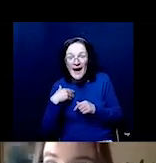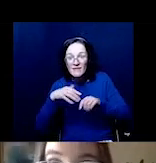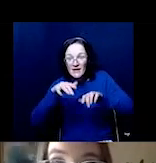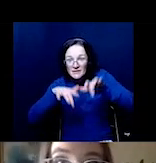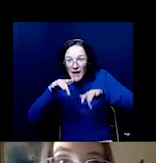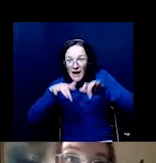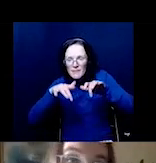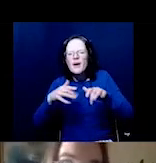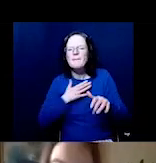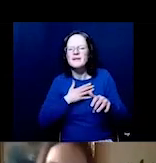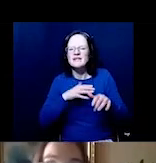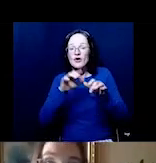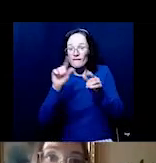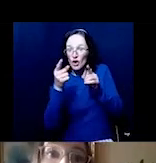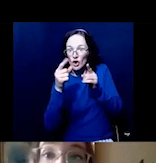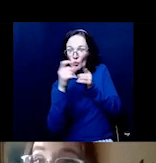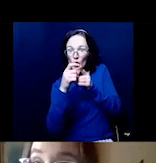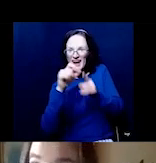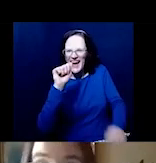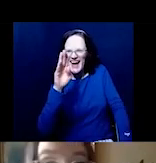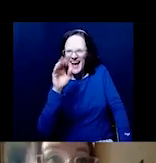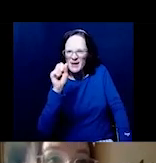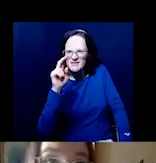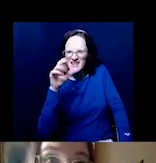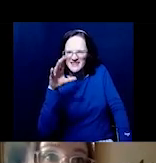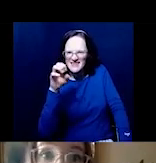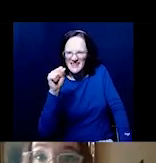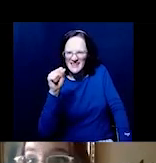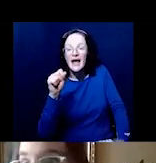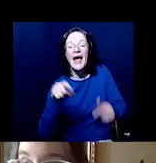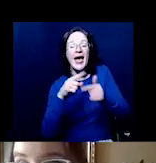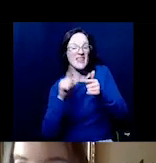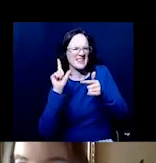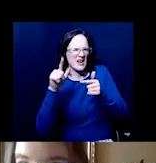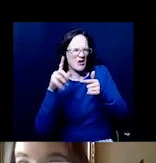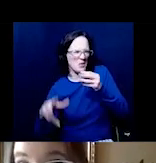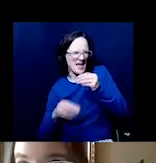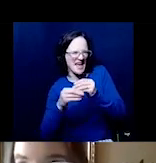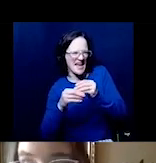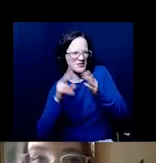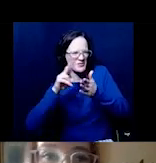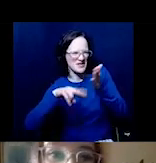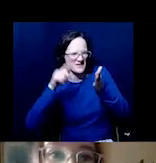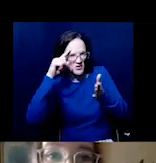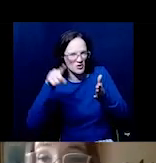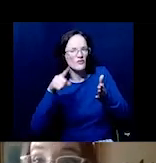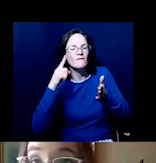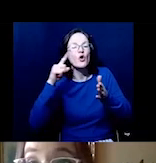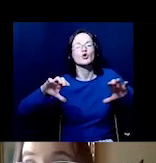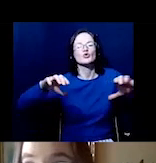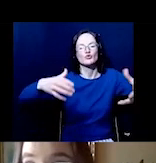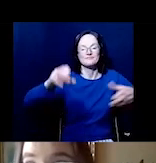out. Okay, so accessibility. There's accessibility issues in school, of course. So